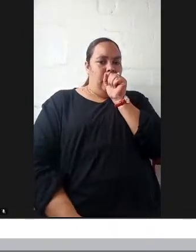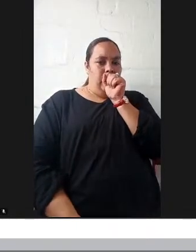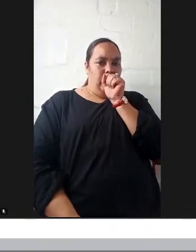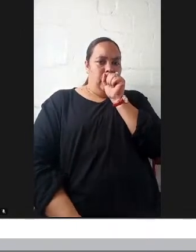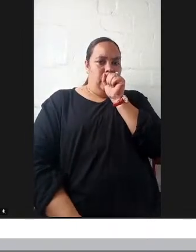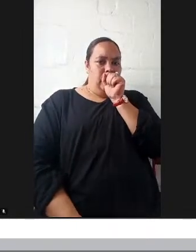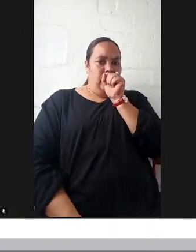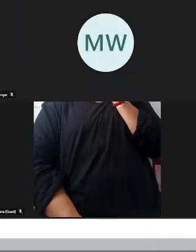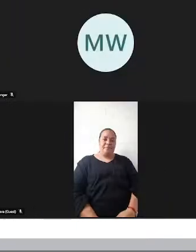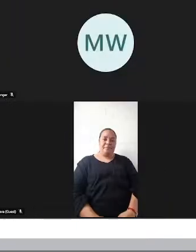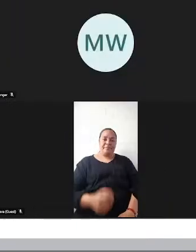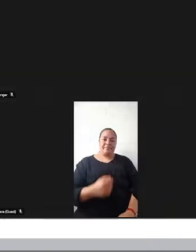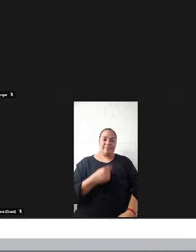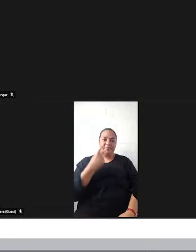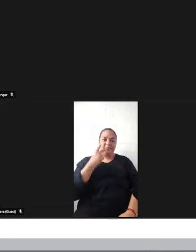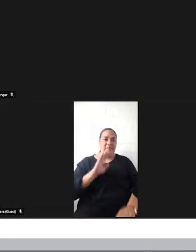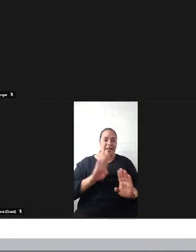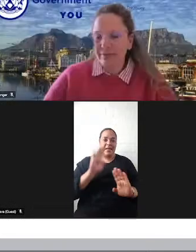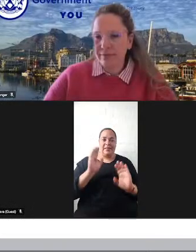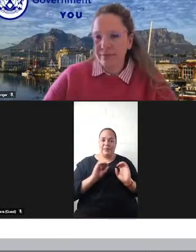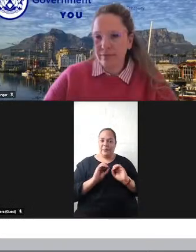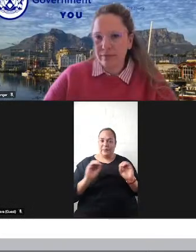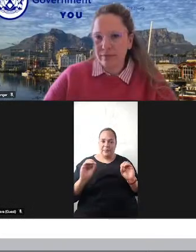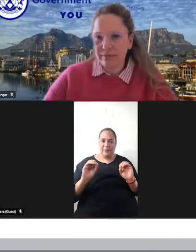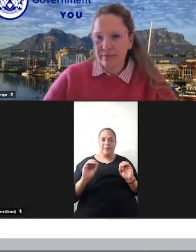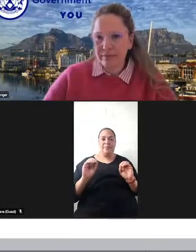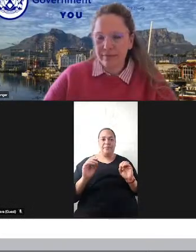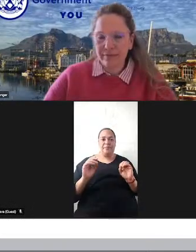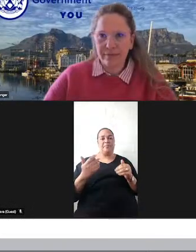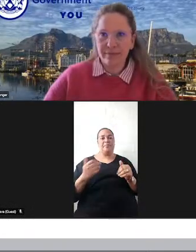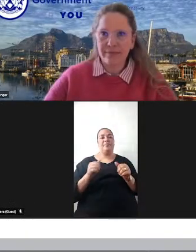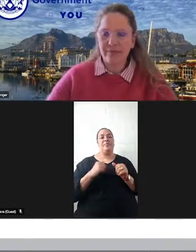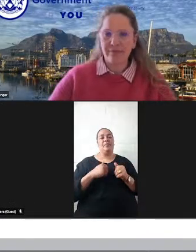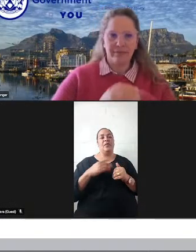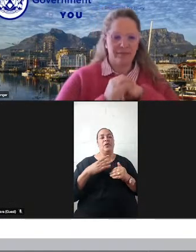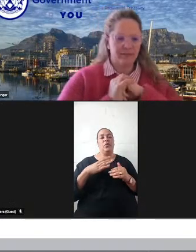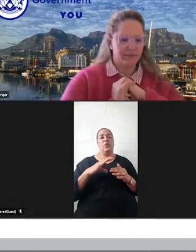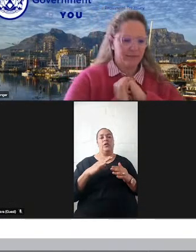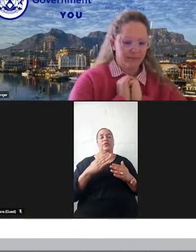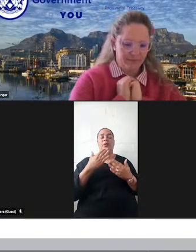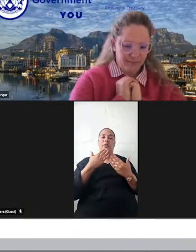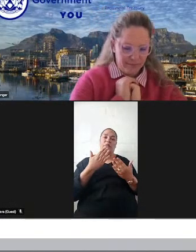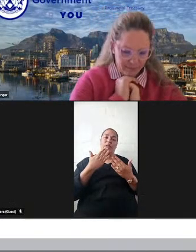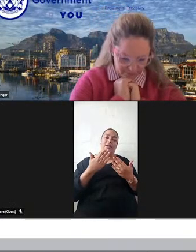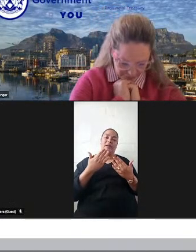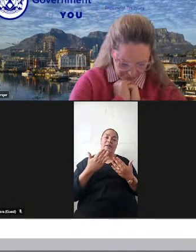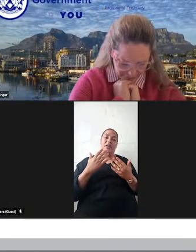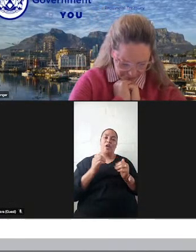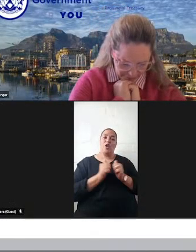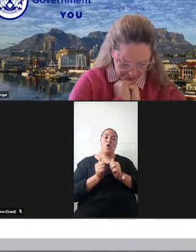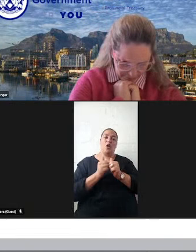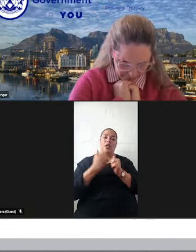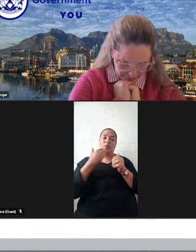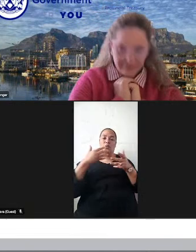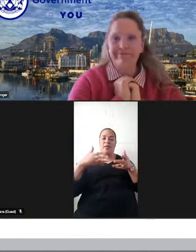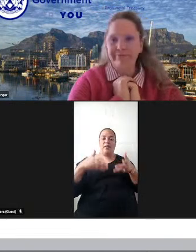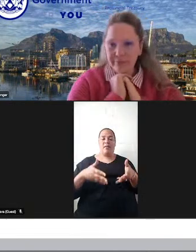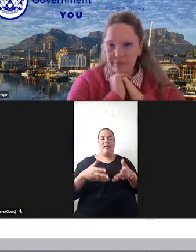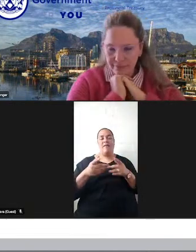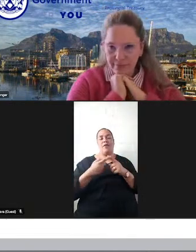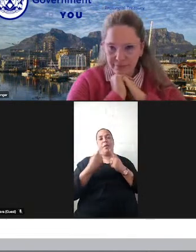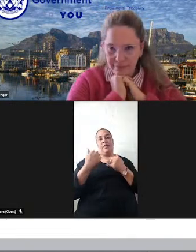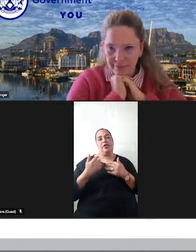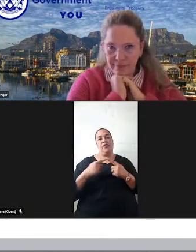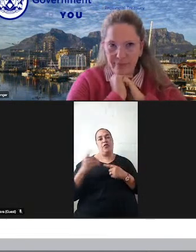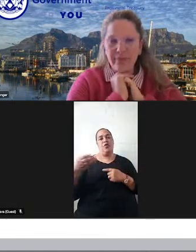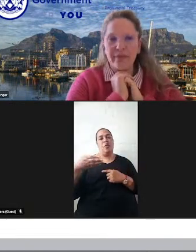I see no hands. With that, I would like to sincerely thank the colleagues who have attended from Treasury for your presentation